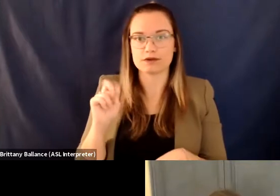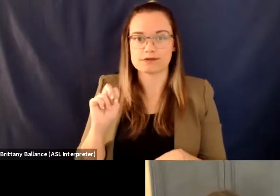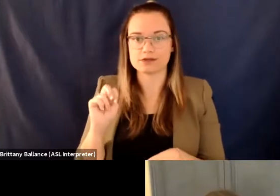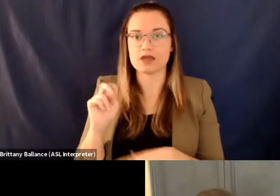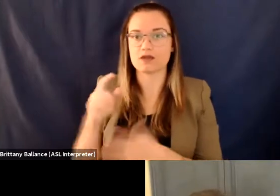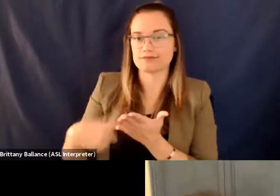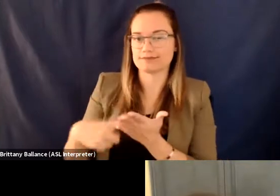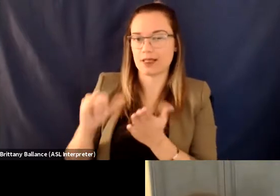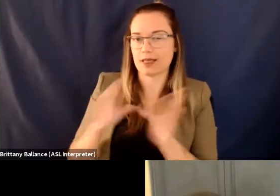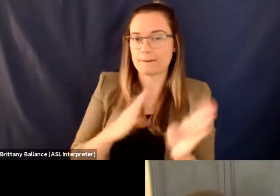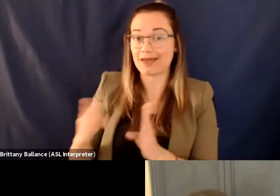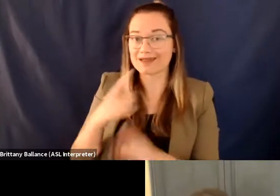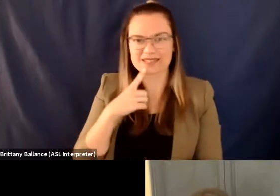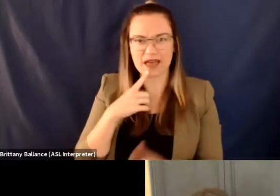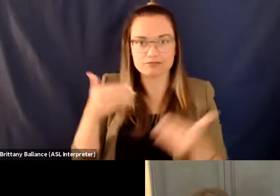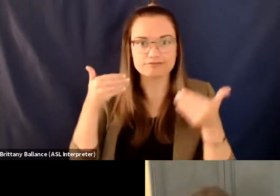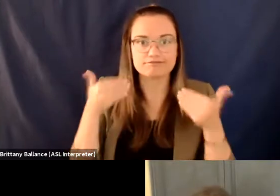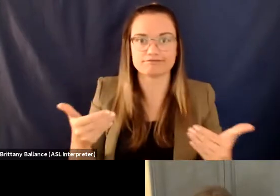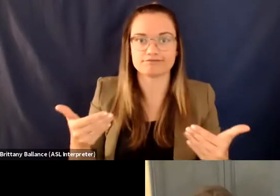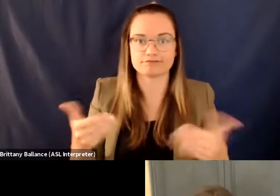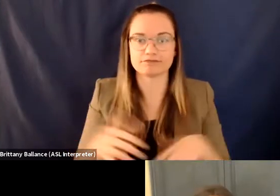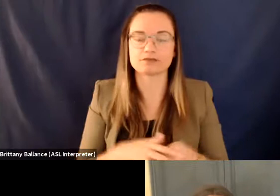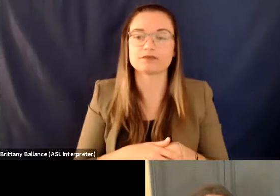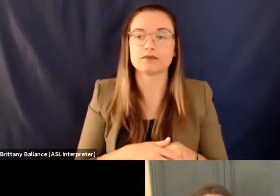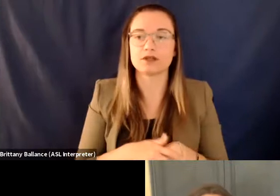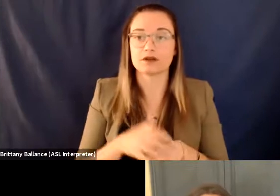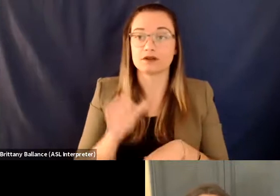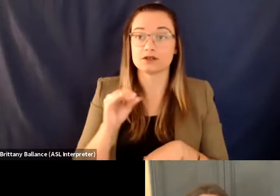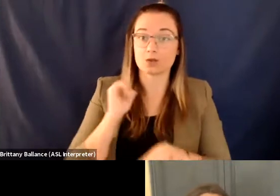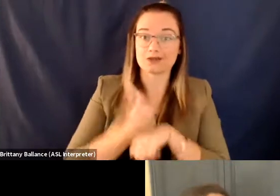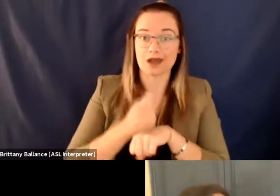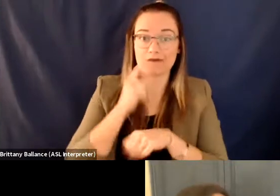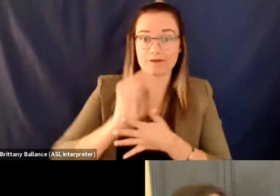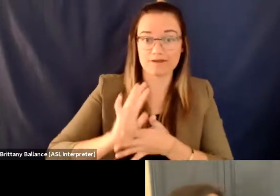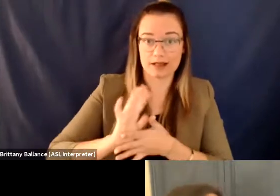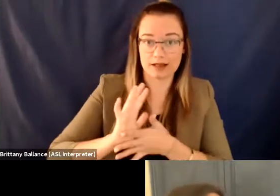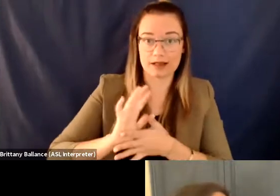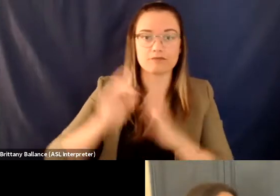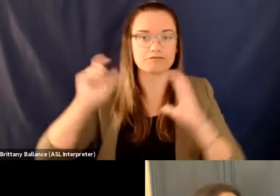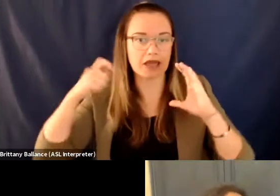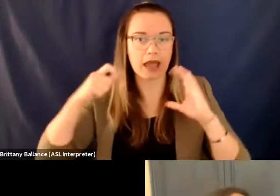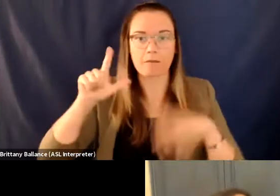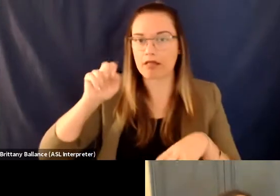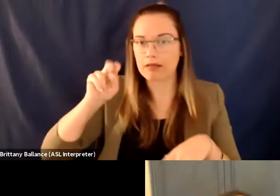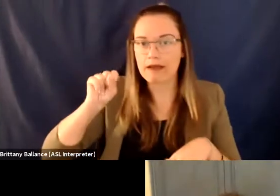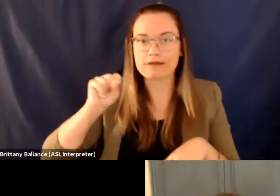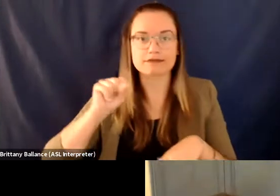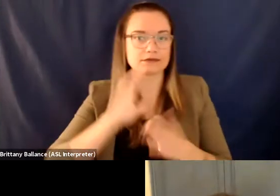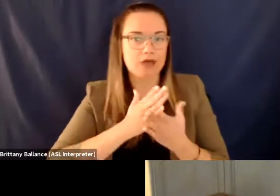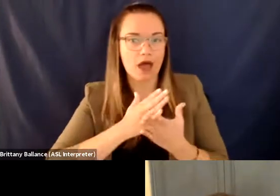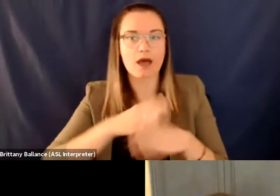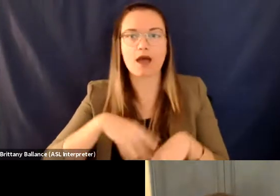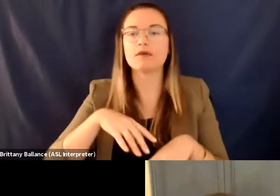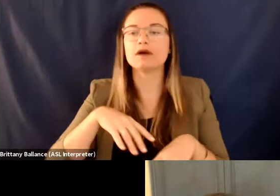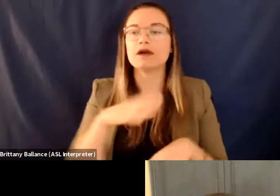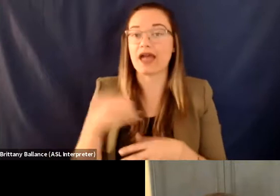this plan and he said, let's do this. And so we set a look for the film, camera, lens, f-stop. And then we said, we're